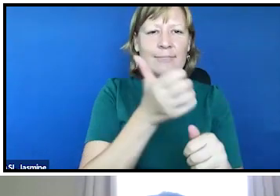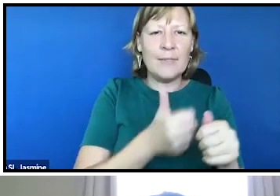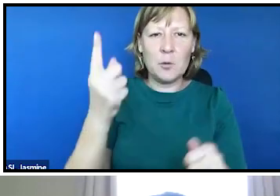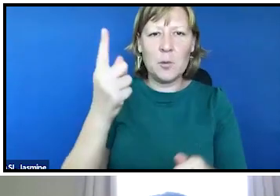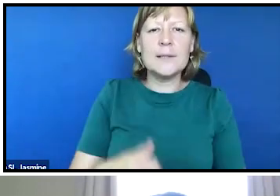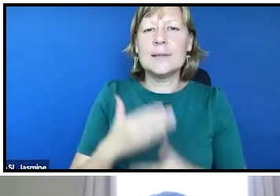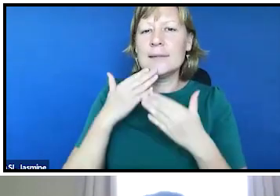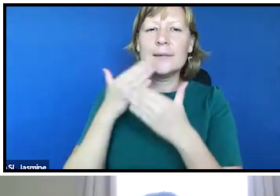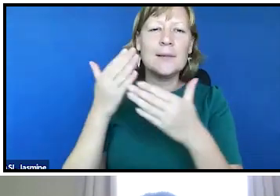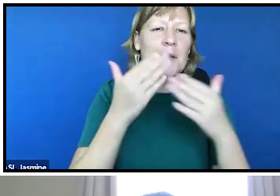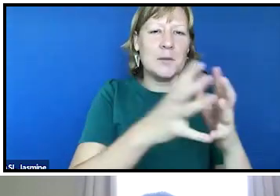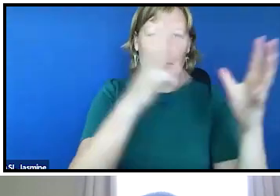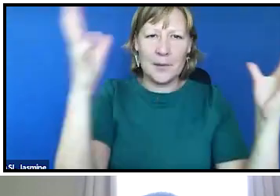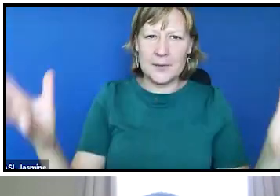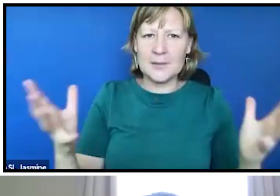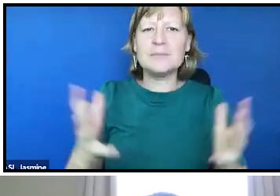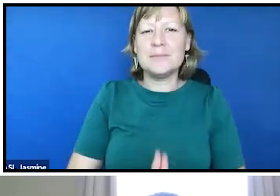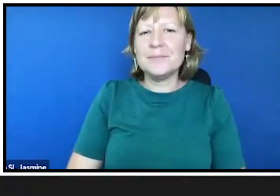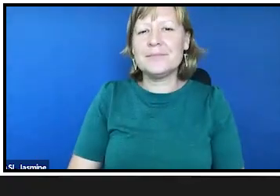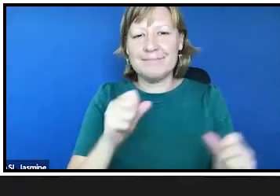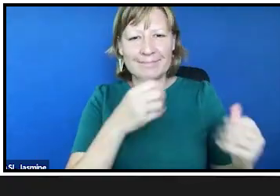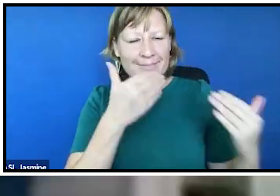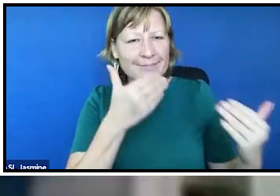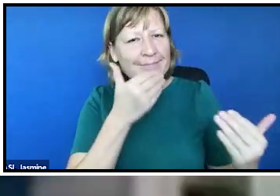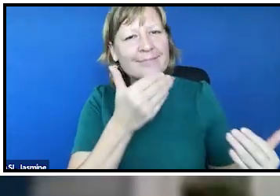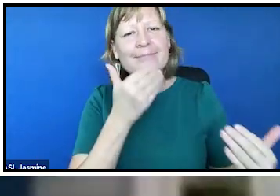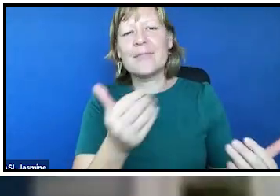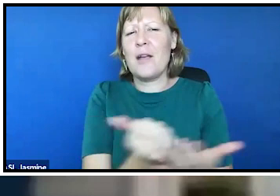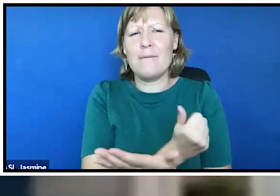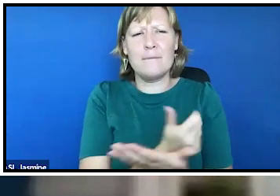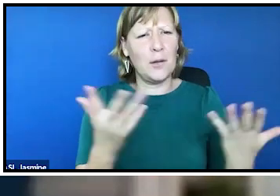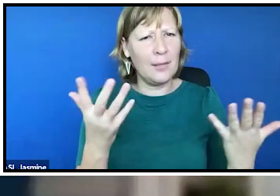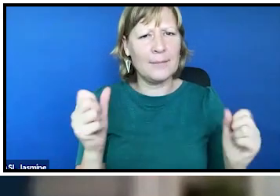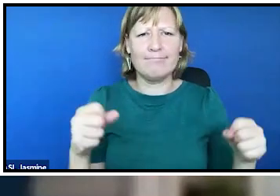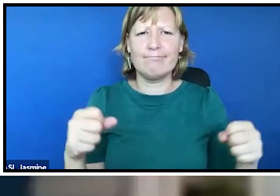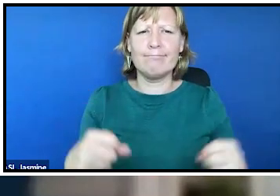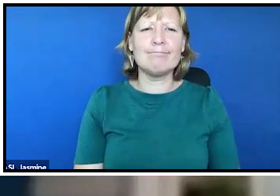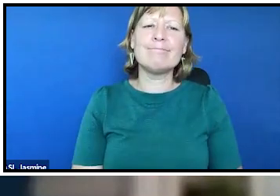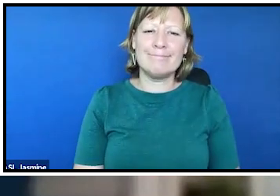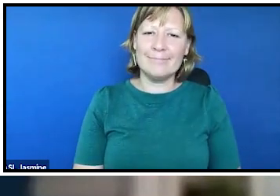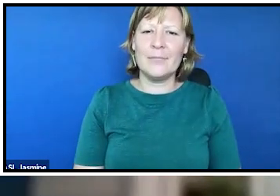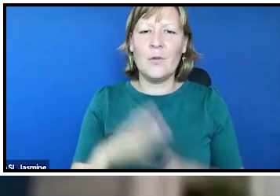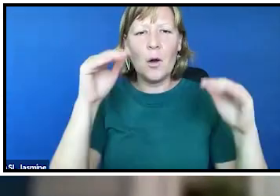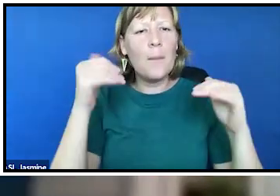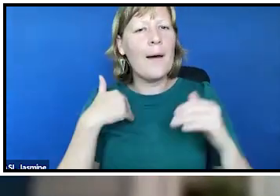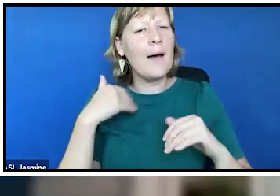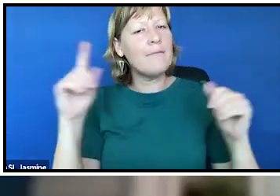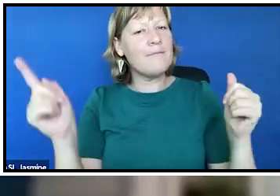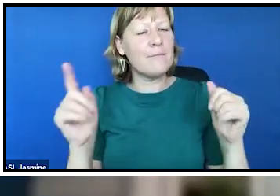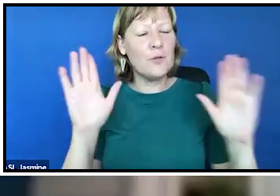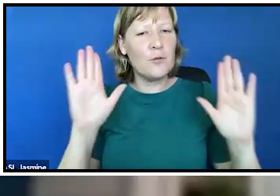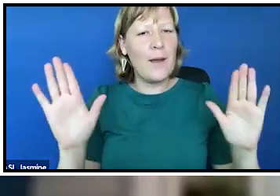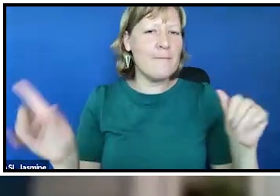so much. Yeah, thank you for everything. And I hope you have a great first day of